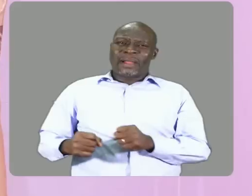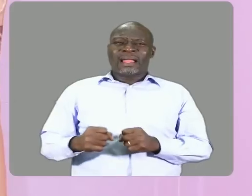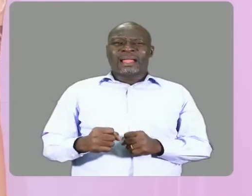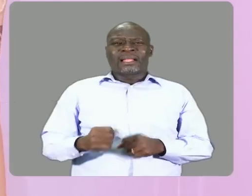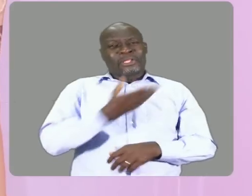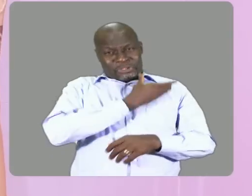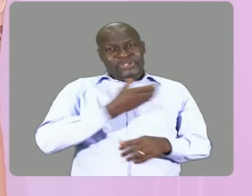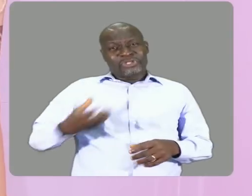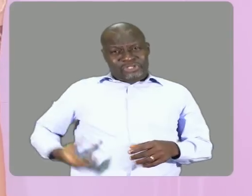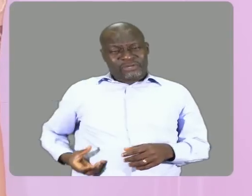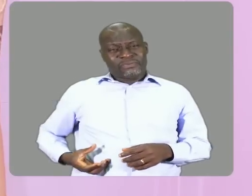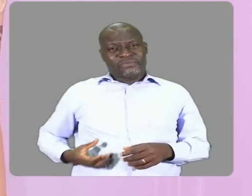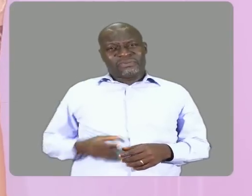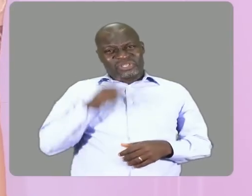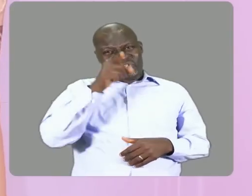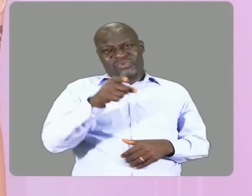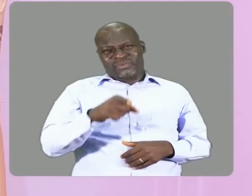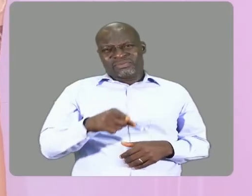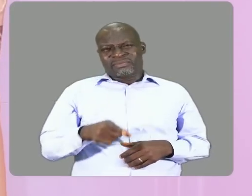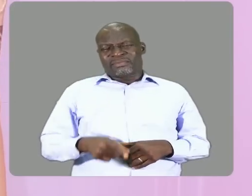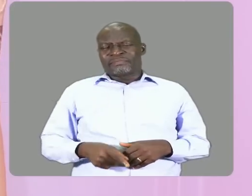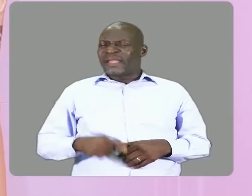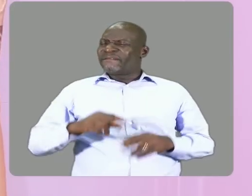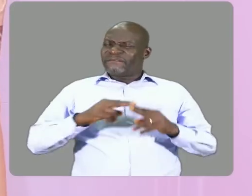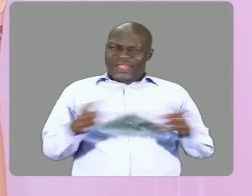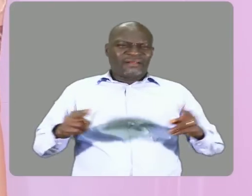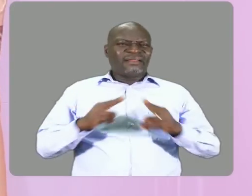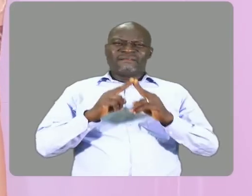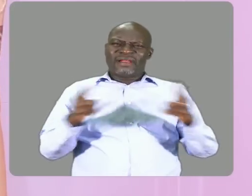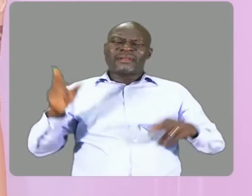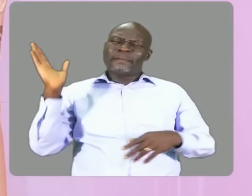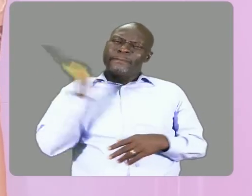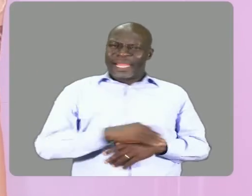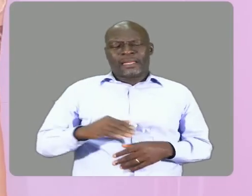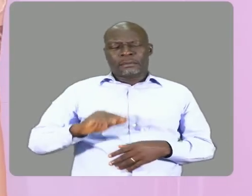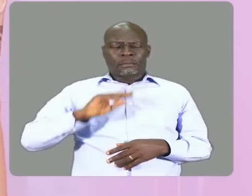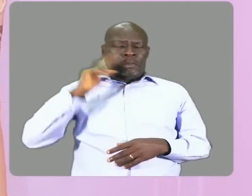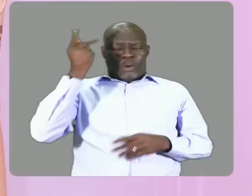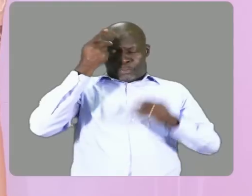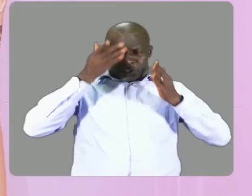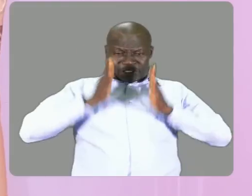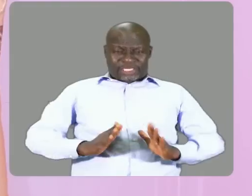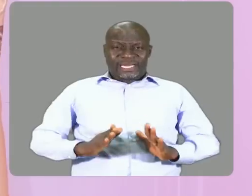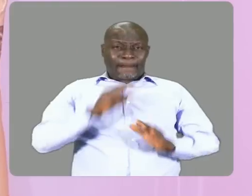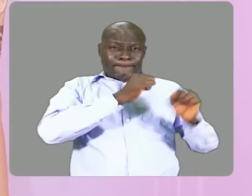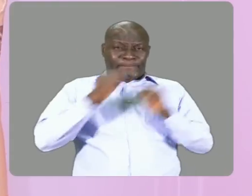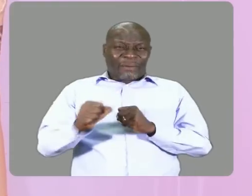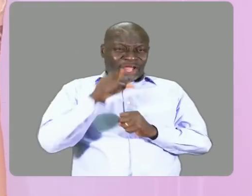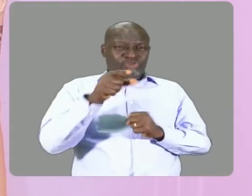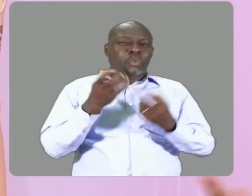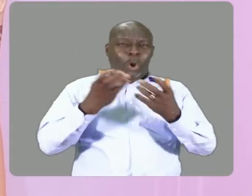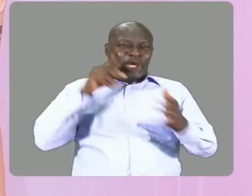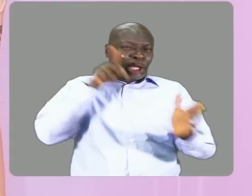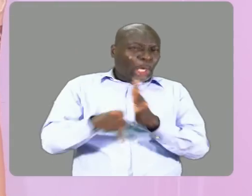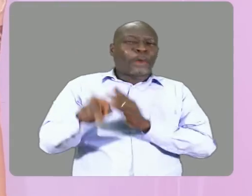hene, oh, my bro, what chat tower we see? Mr. Politician, power no open in ti wuko